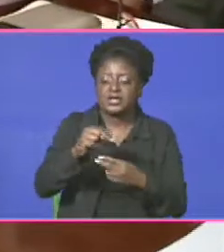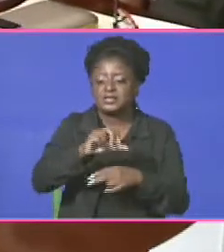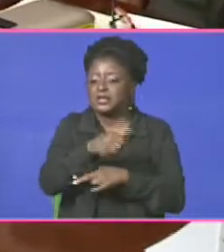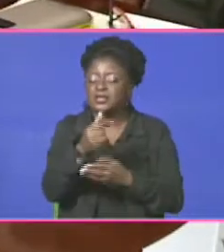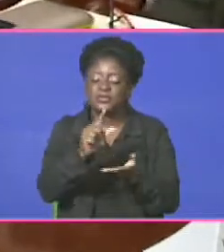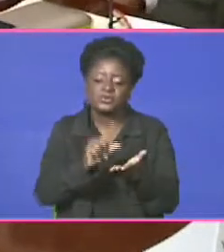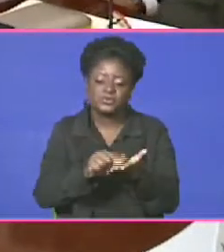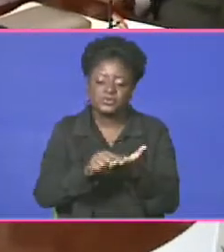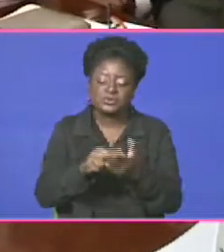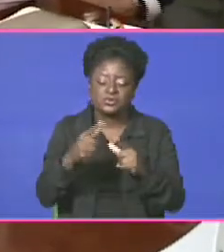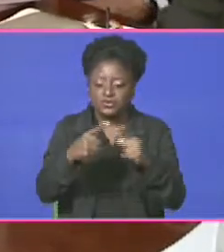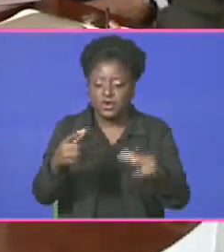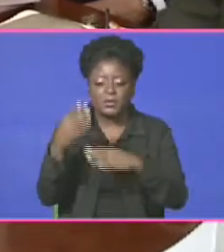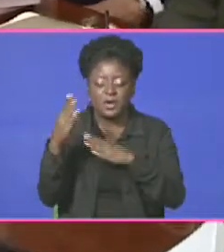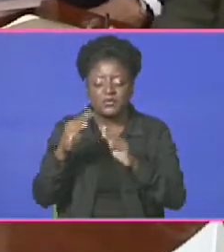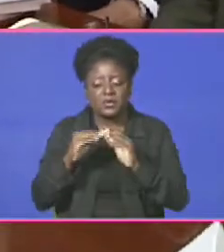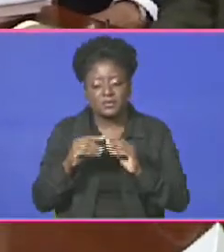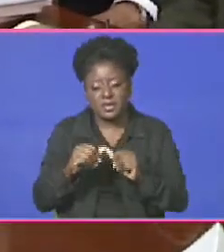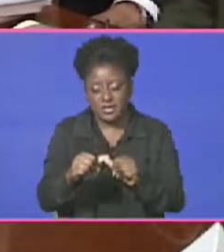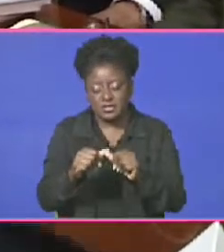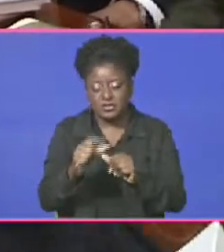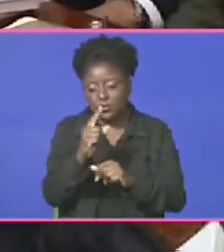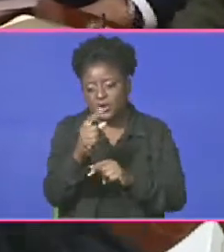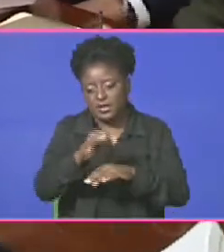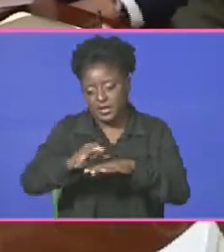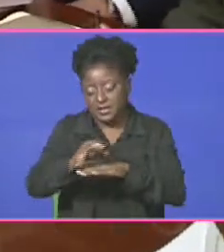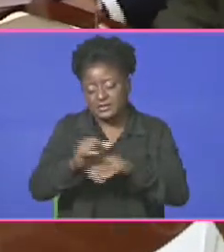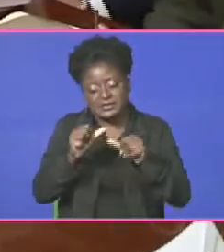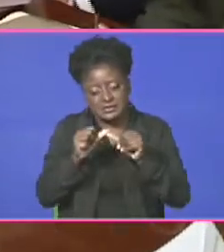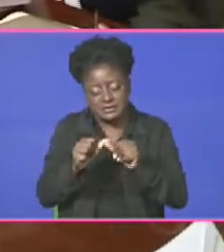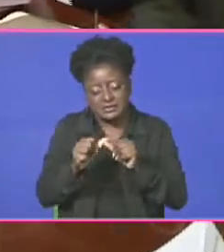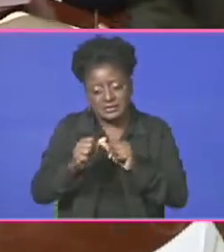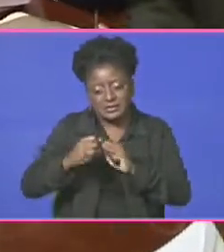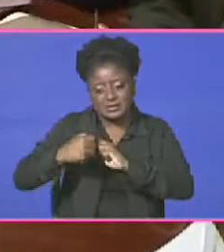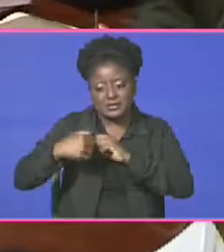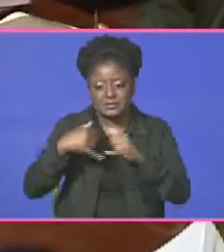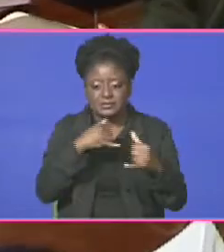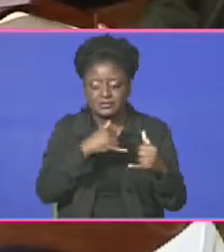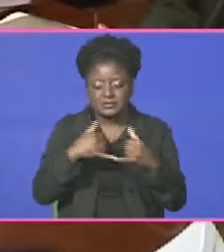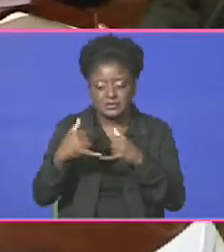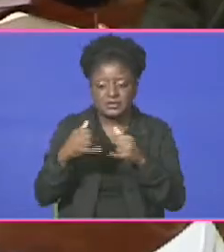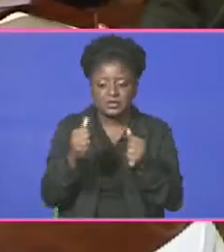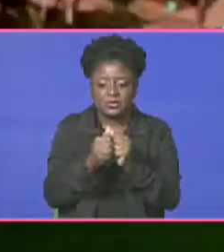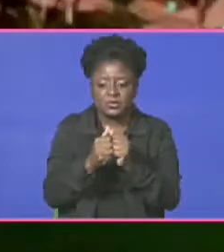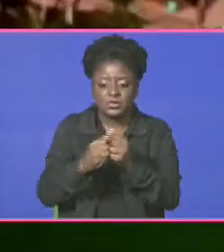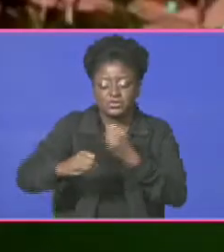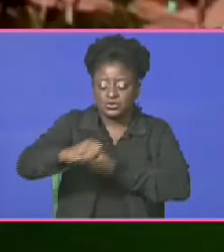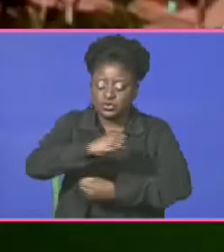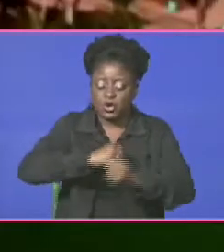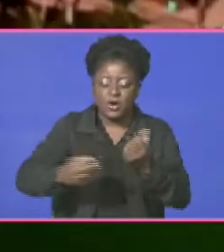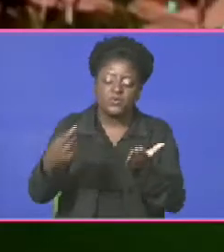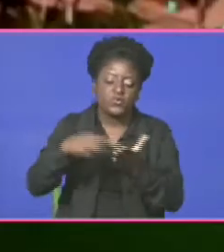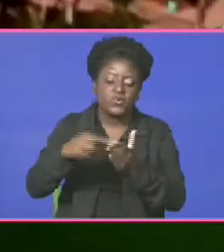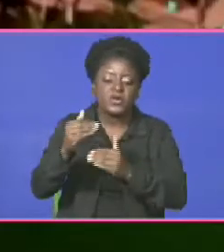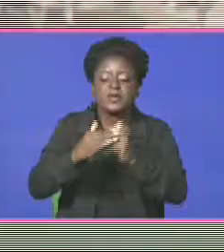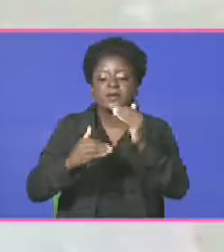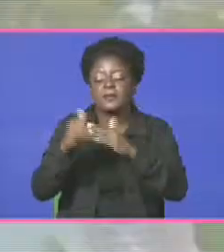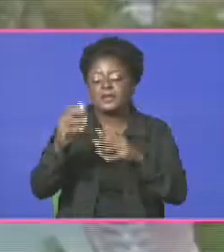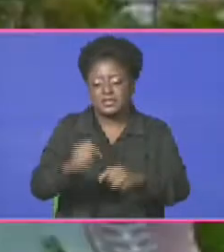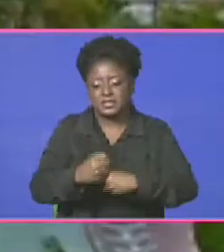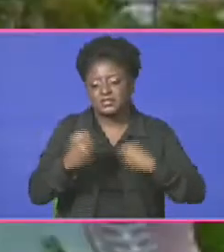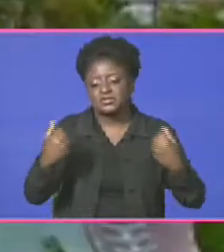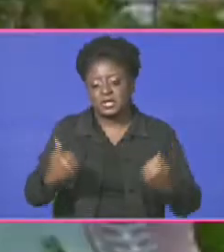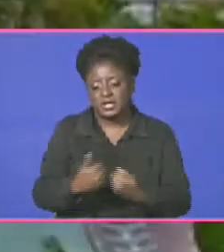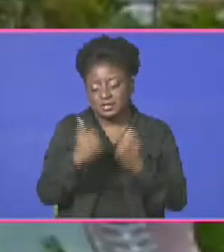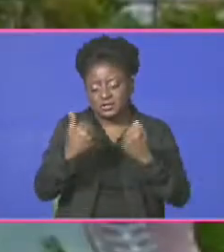In other news tonight, Grand Bahama remains one of those islands still grappling with storm rebuilding challenges. However, the government is